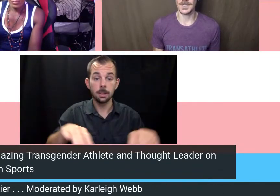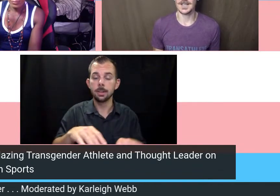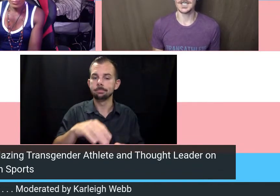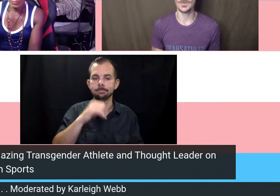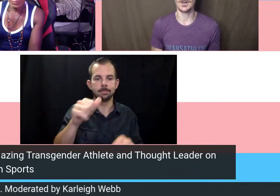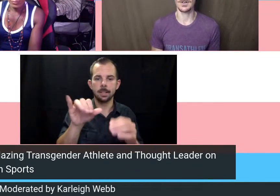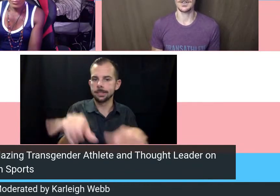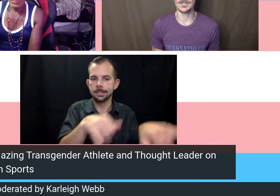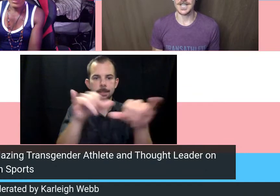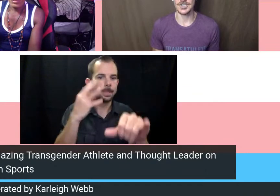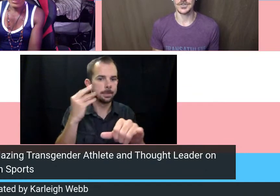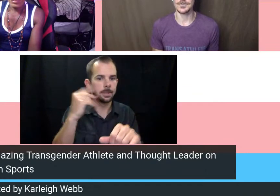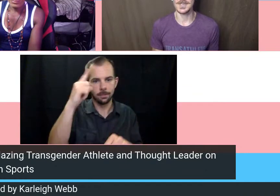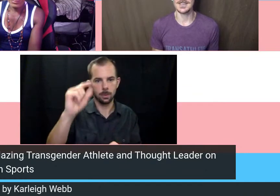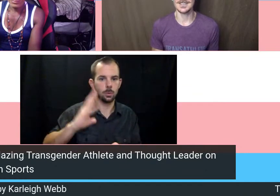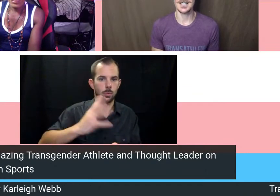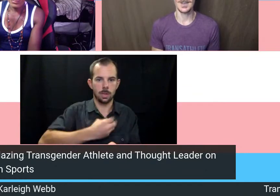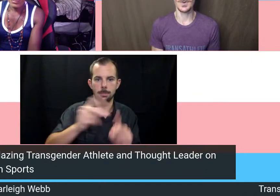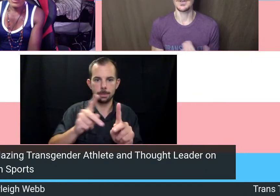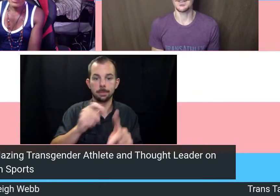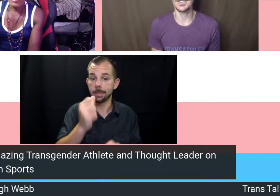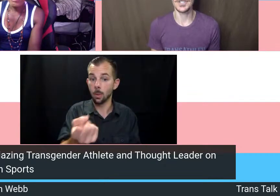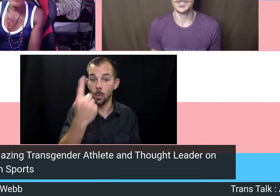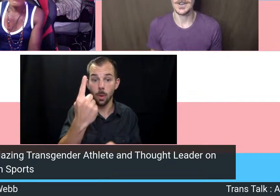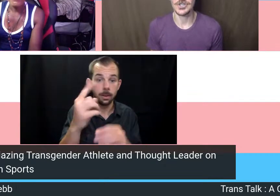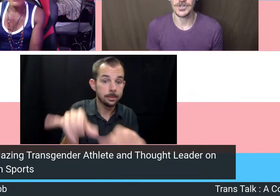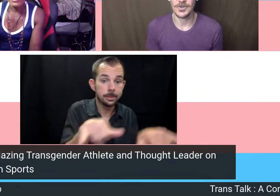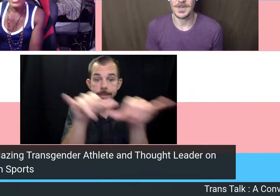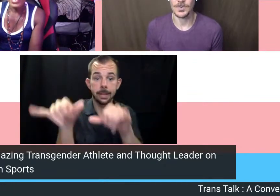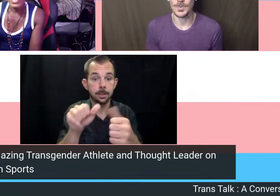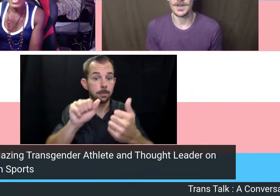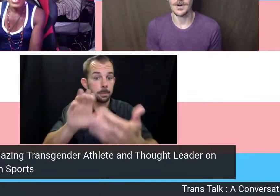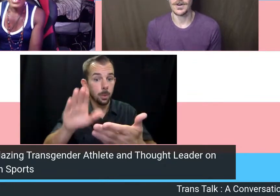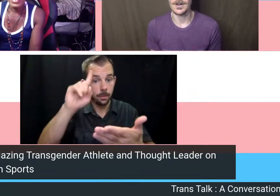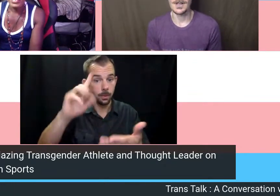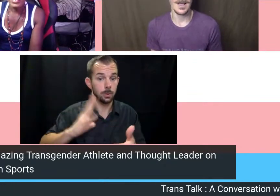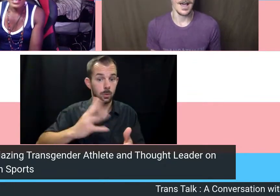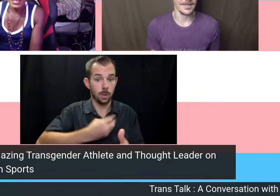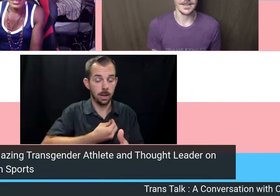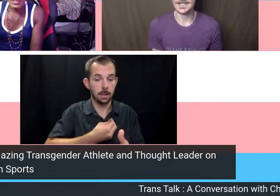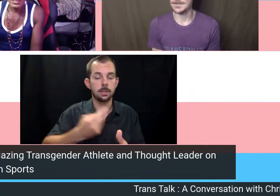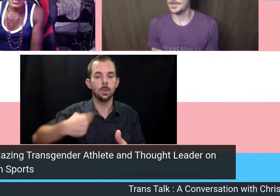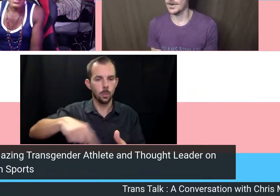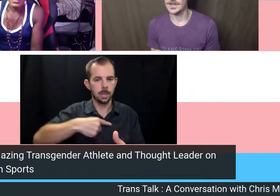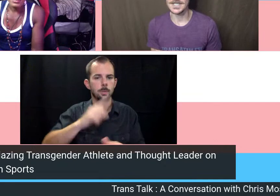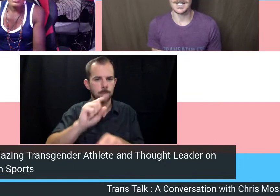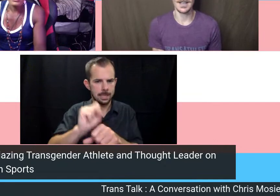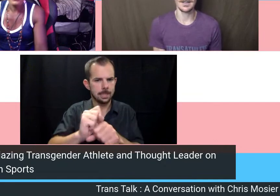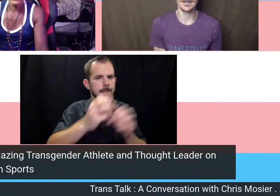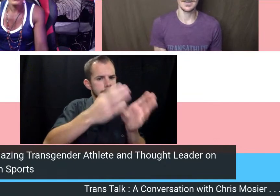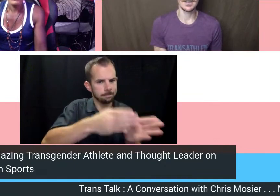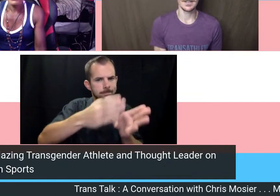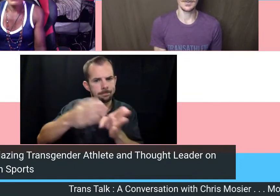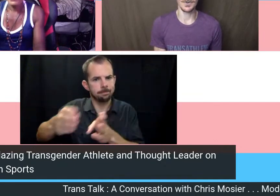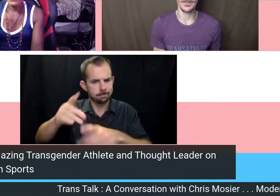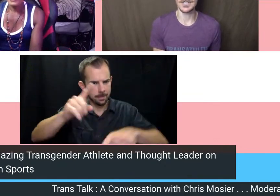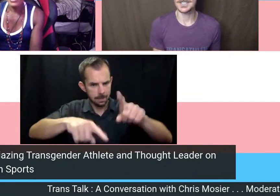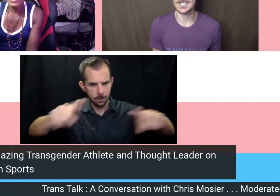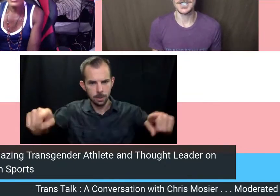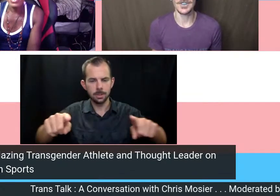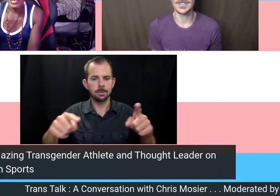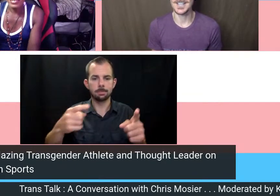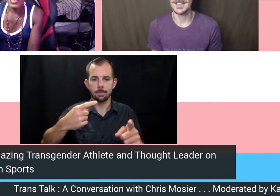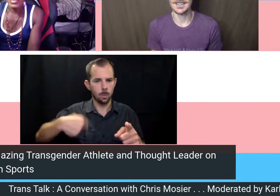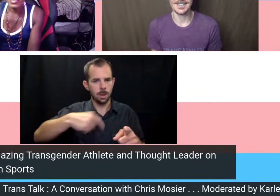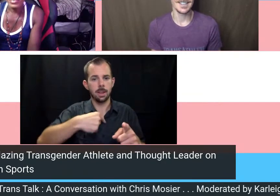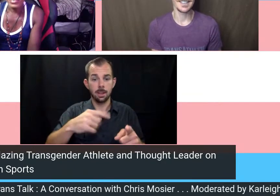They're complex. We are intersectional beings. We are not just transgender people. We are athletes and parents and brothers